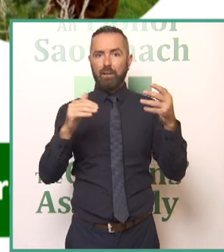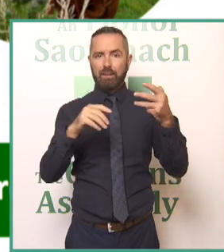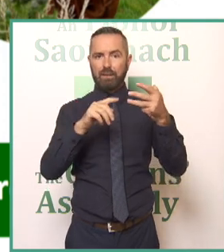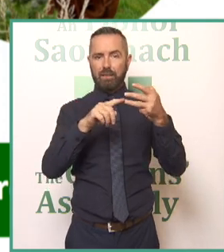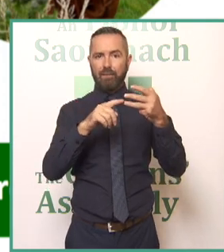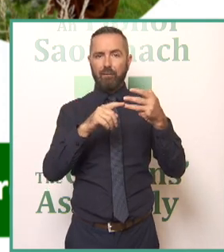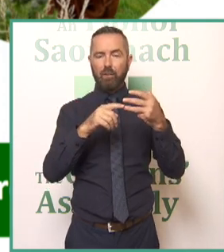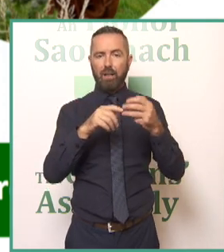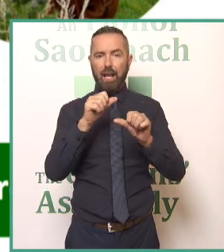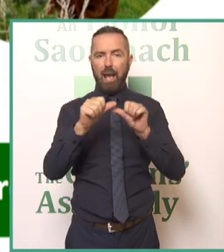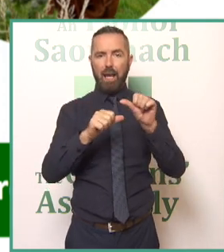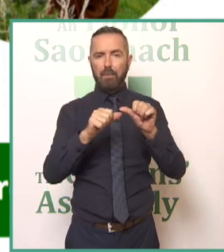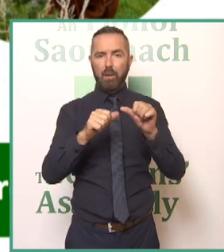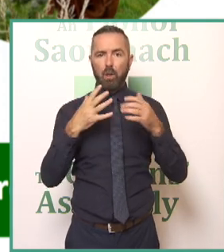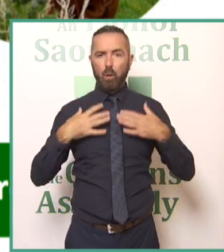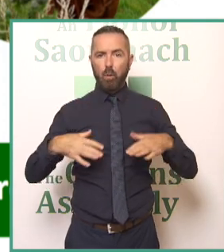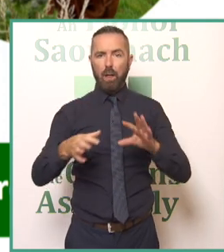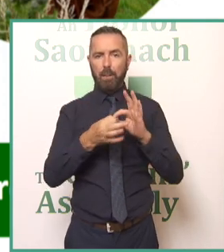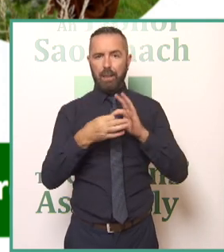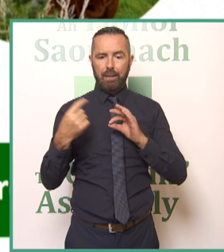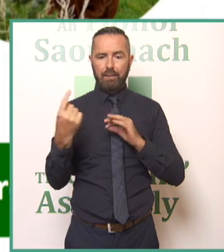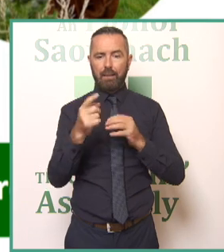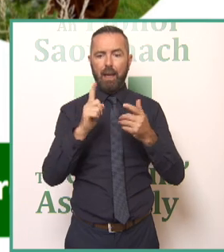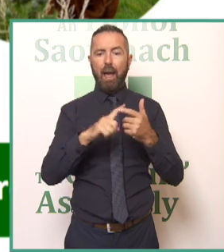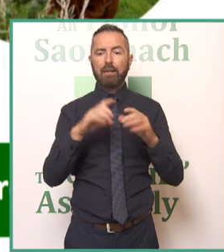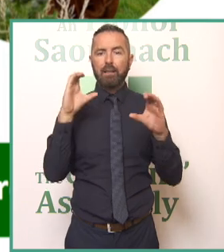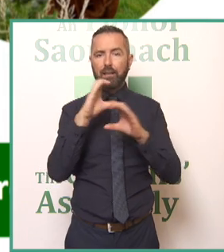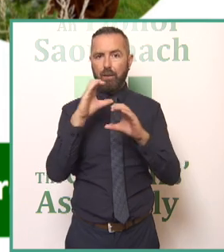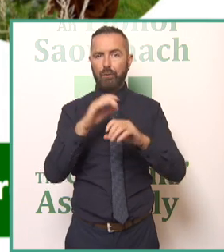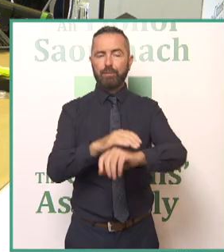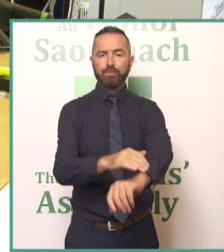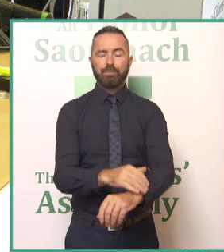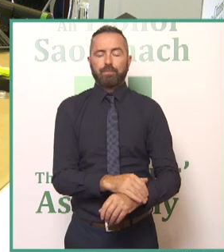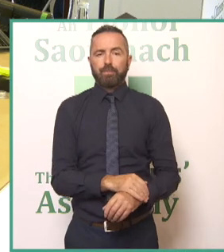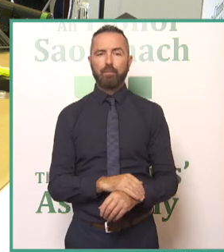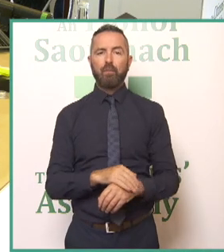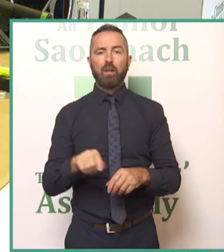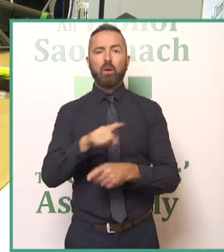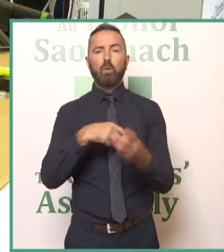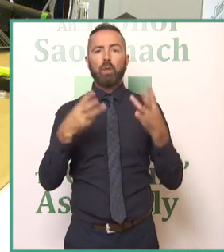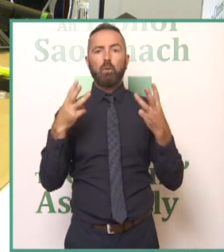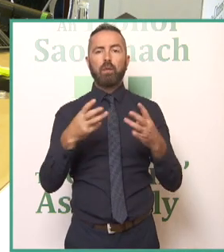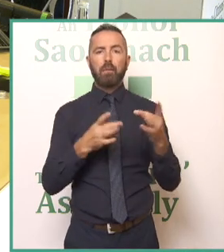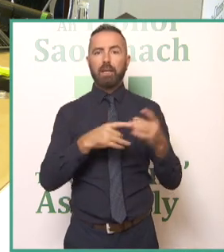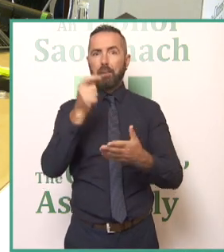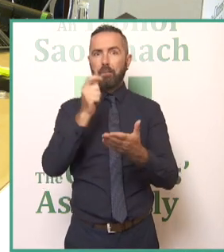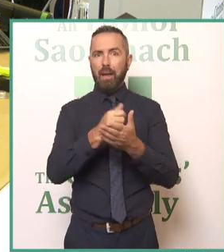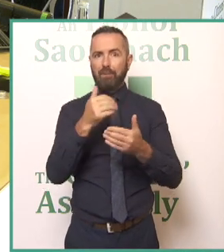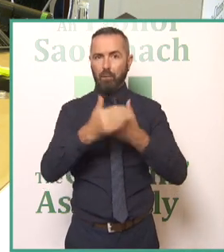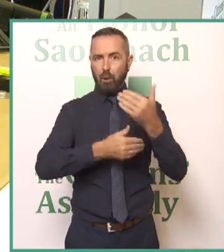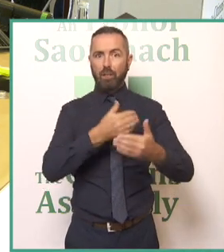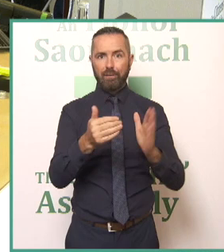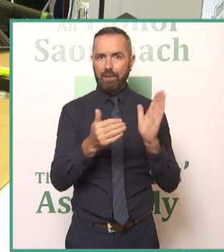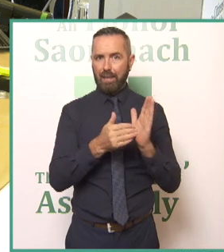animal welfare, but also fairness across the supply chain, and then care. So we want to optimize our productivity, but we don't want to do